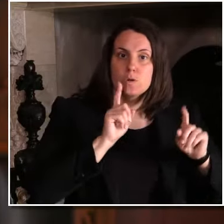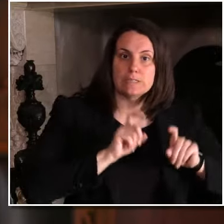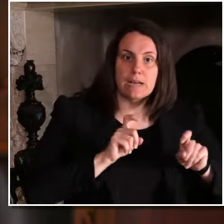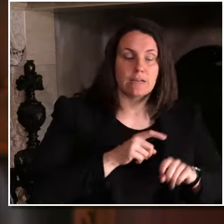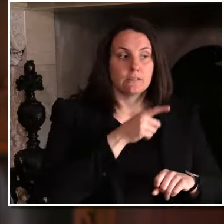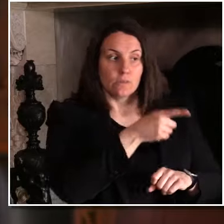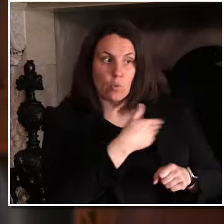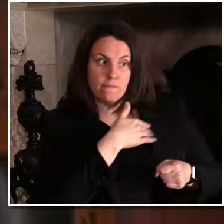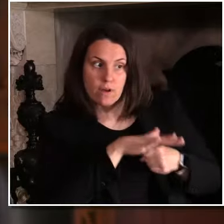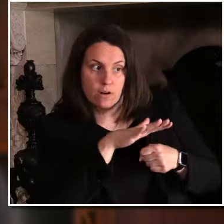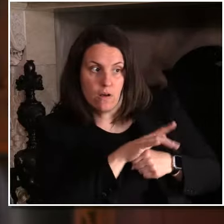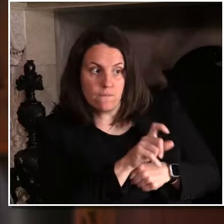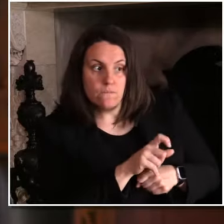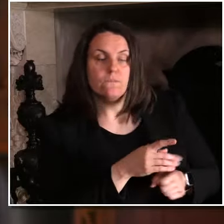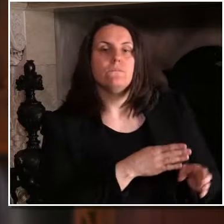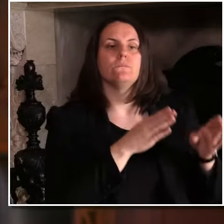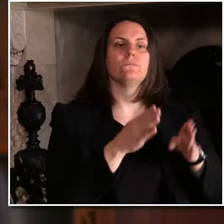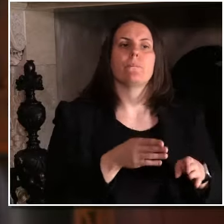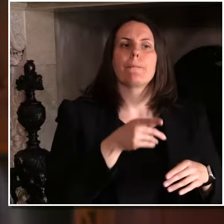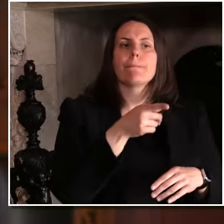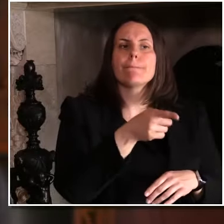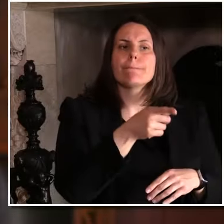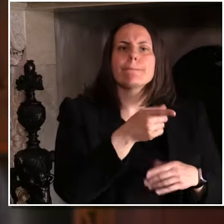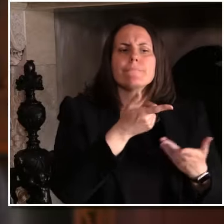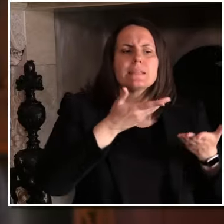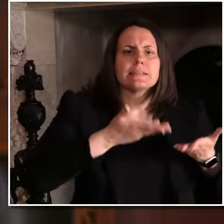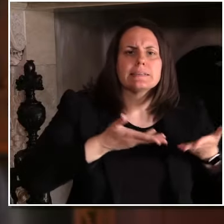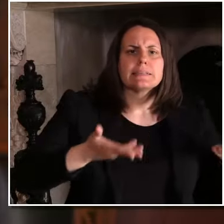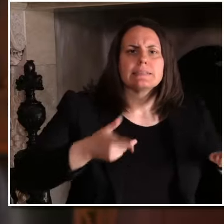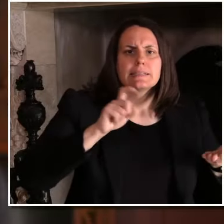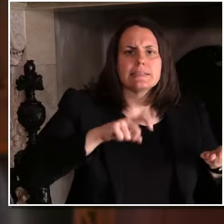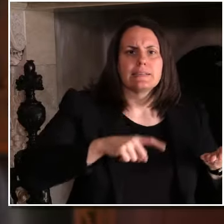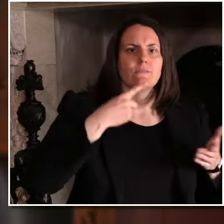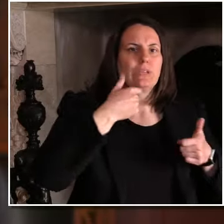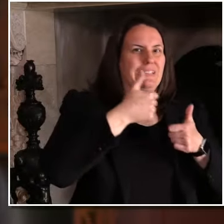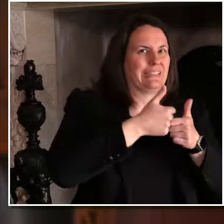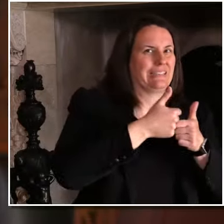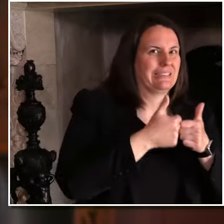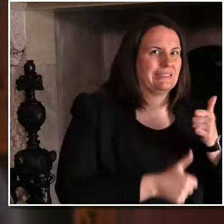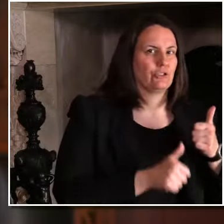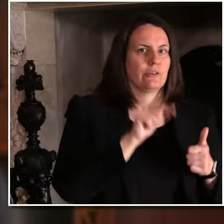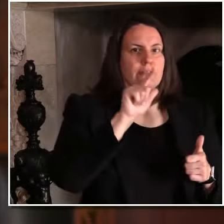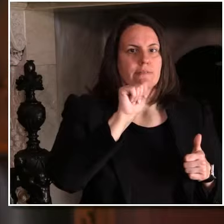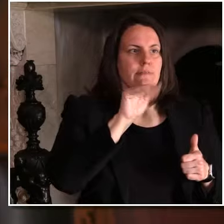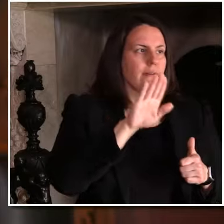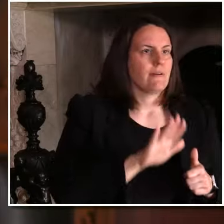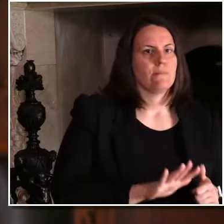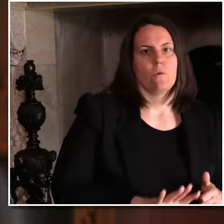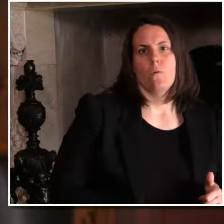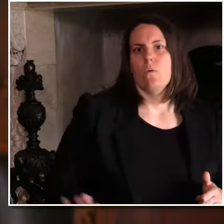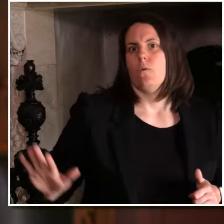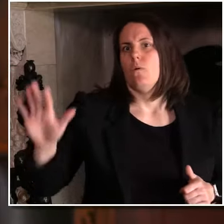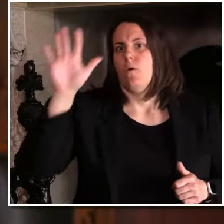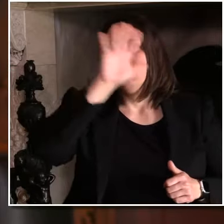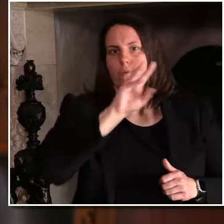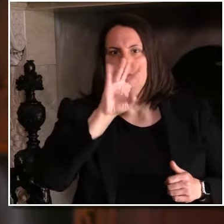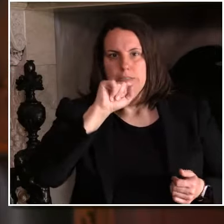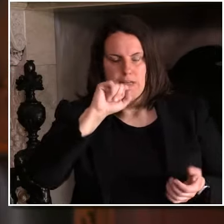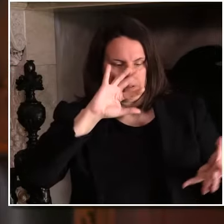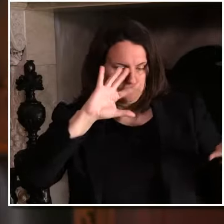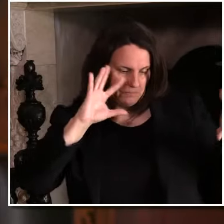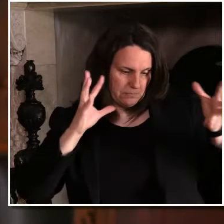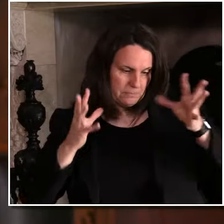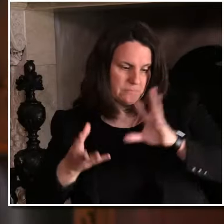in the supply chain. And so our number tracks daily capacity, but it also is looking